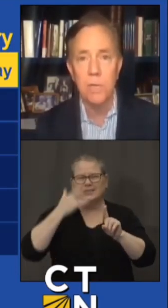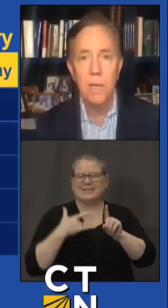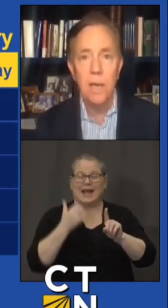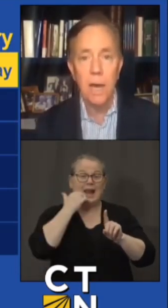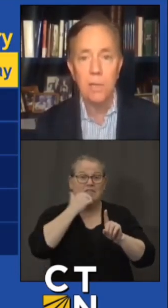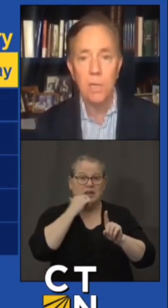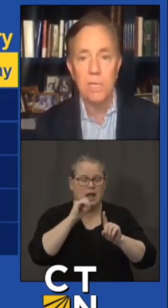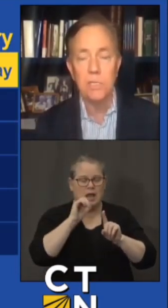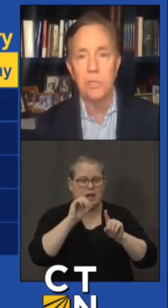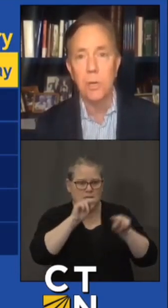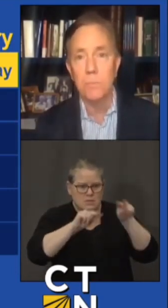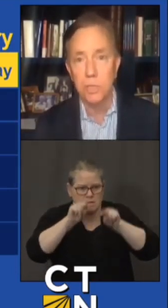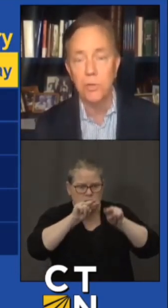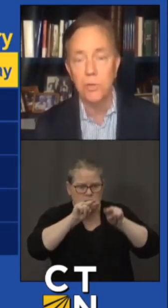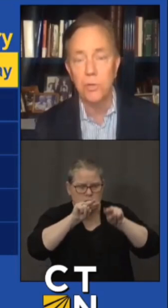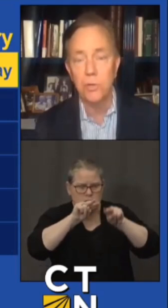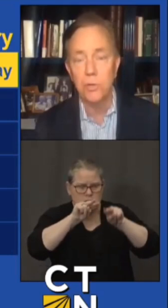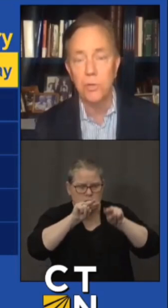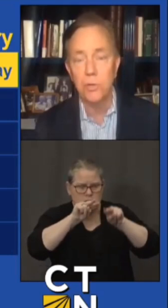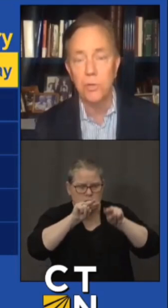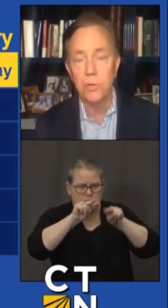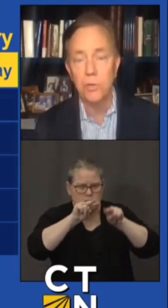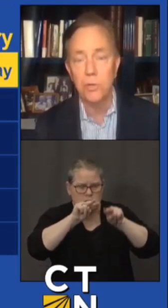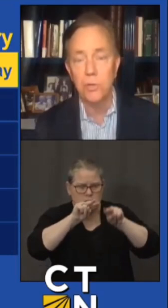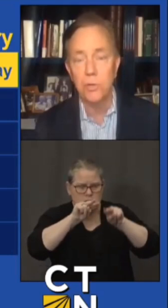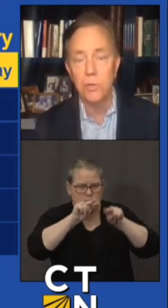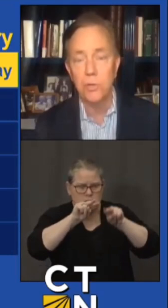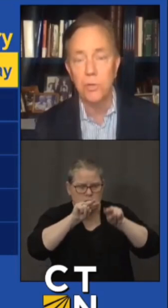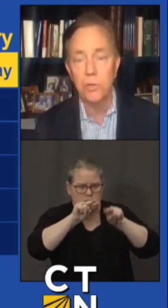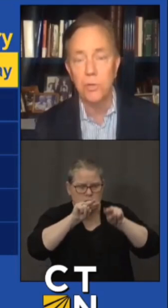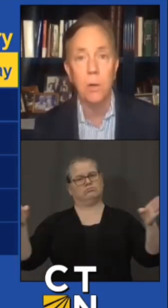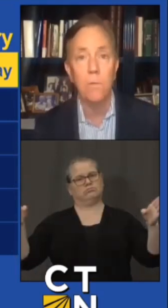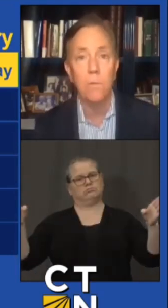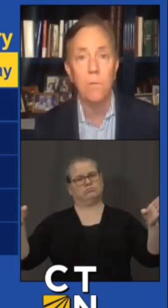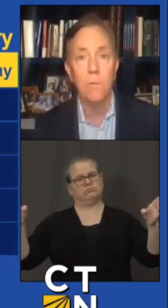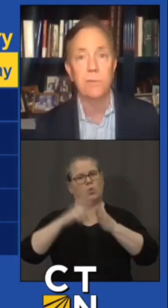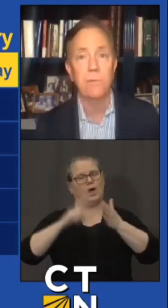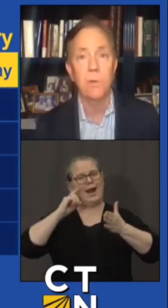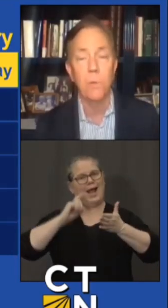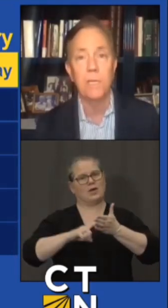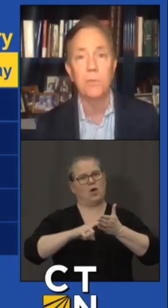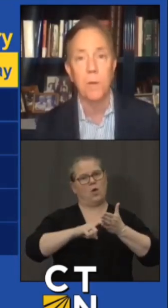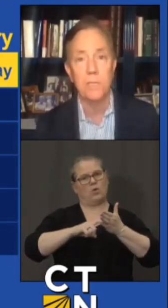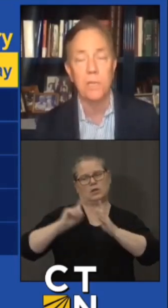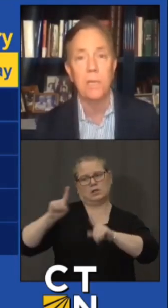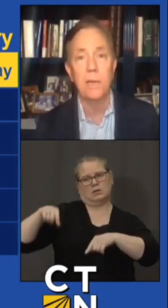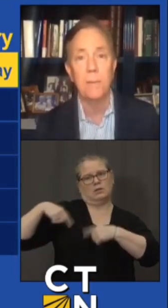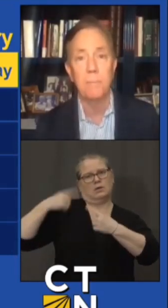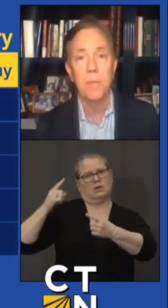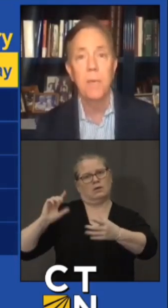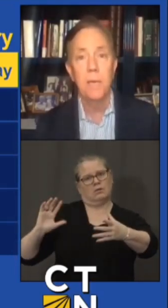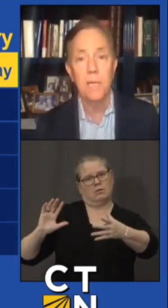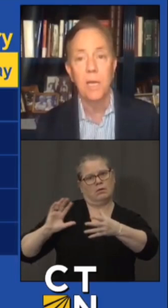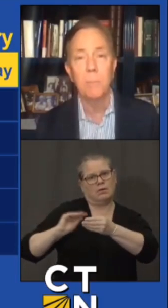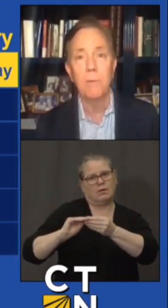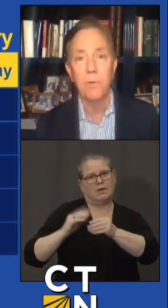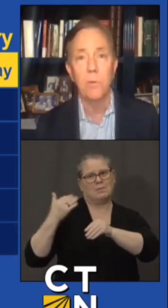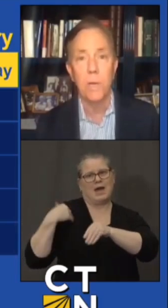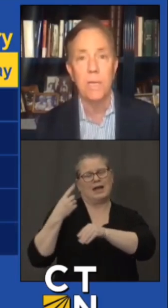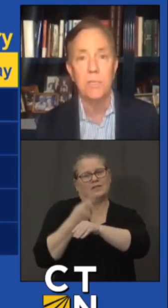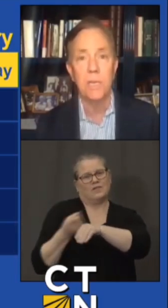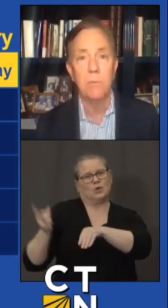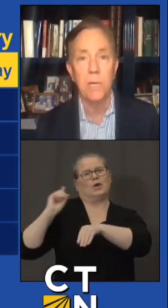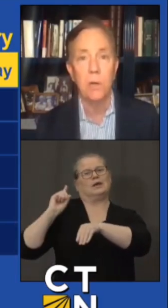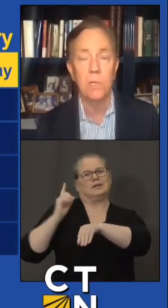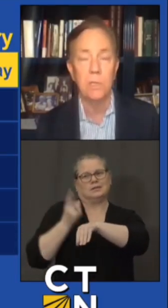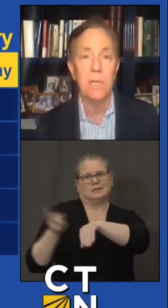numbers. I look at this in terms of trend lines, what I see over the last few weeks, what I see in the coming few